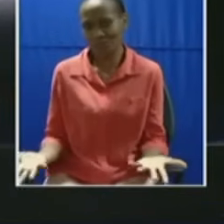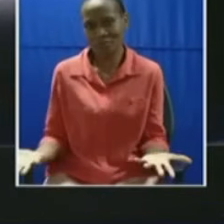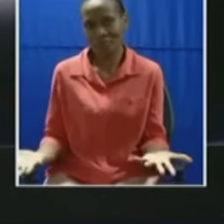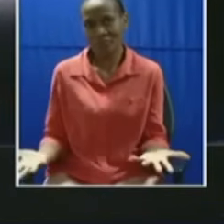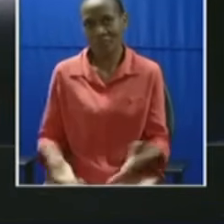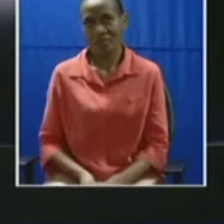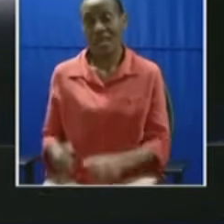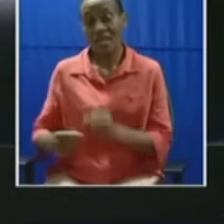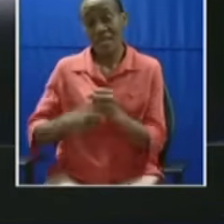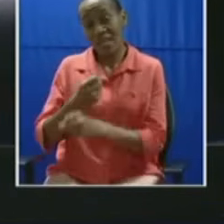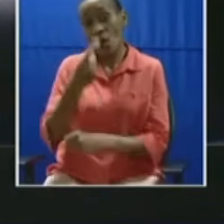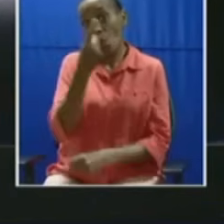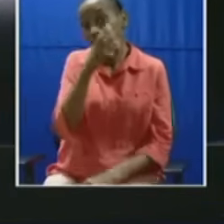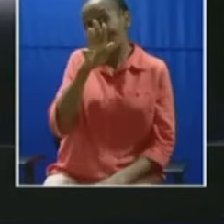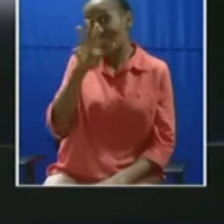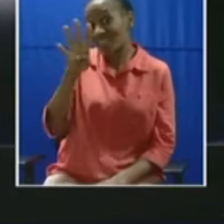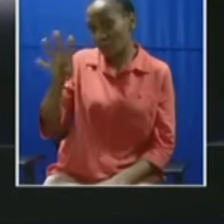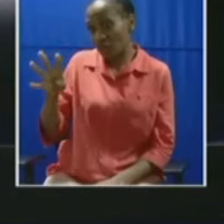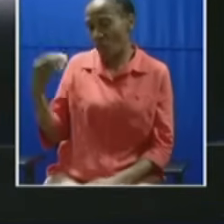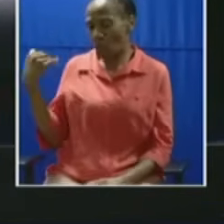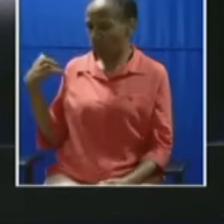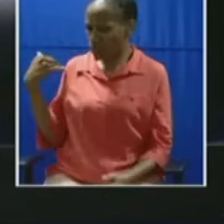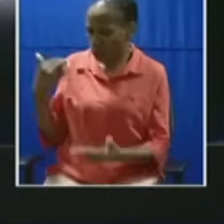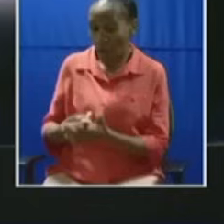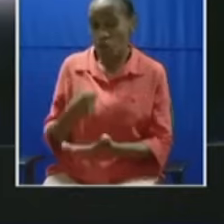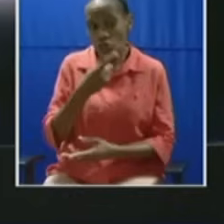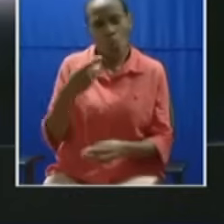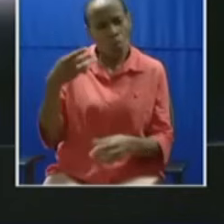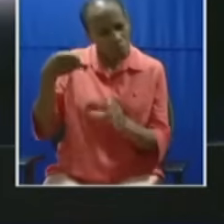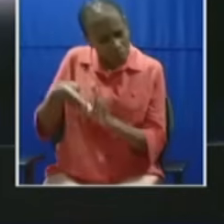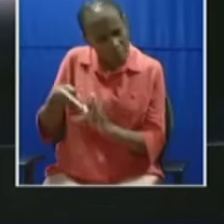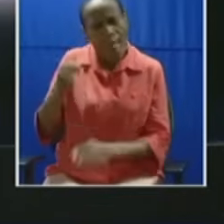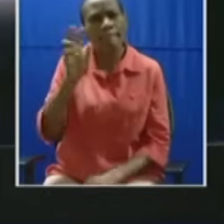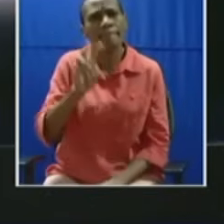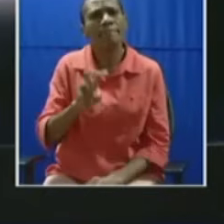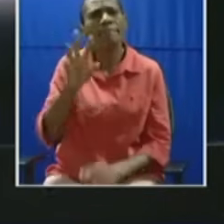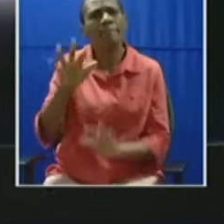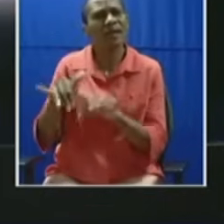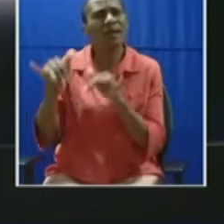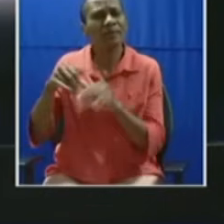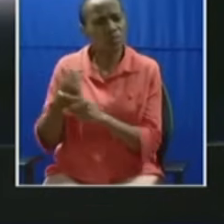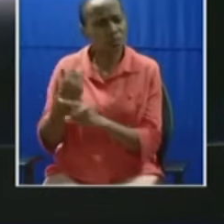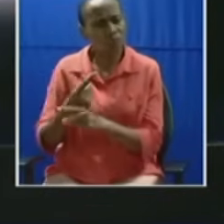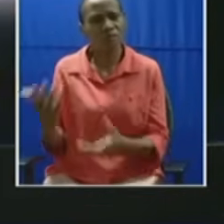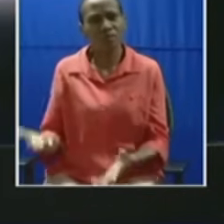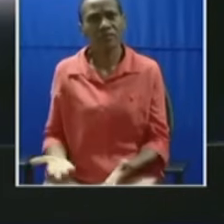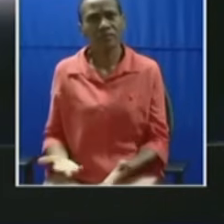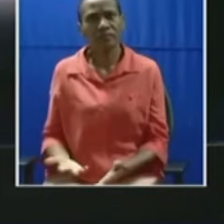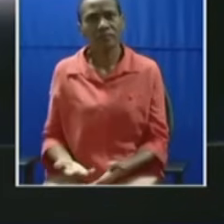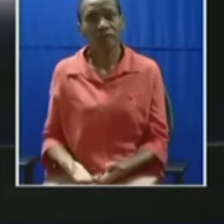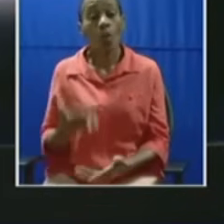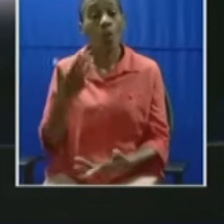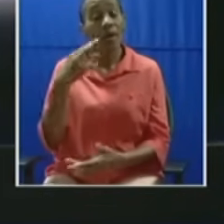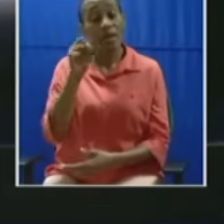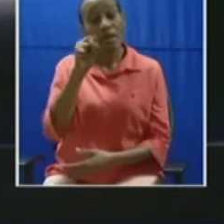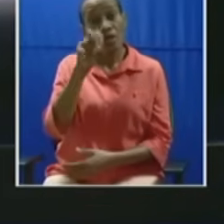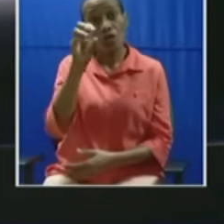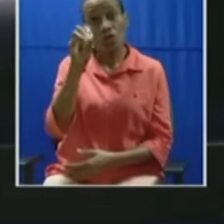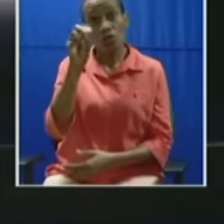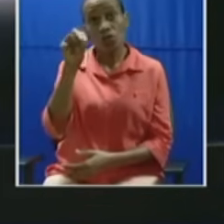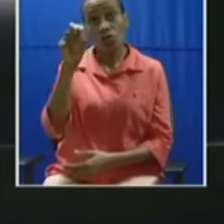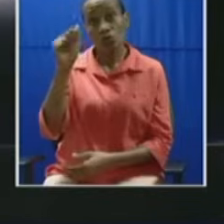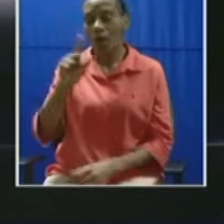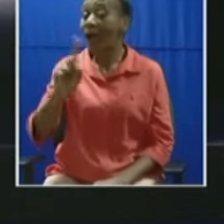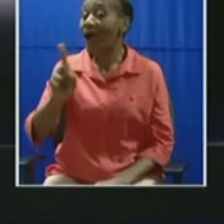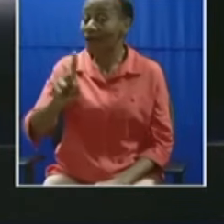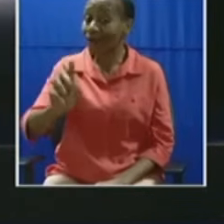From 1994, you have been sitting in these benches. You do know that during the State of the Nation address,